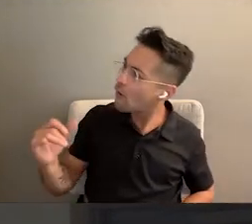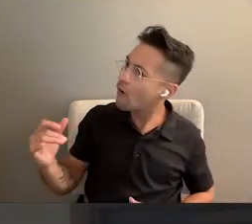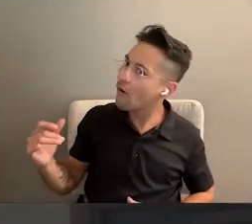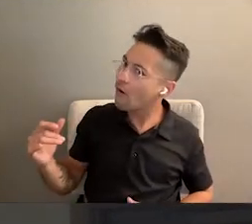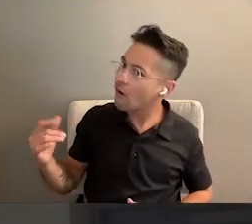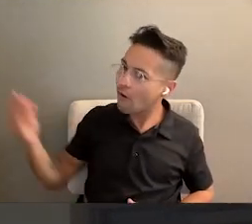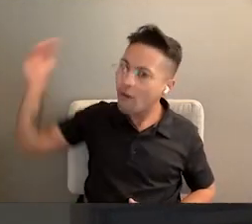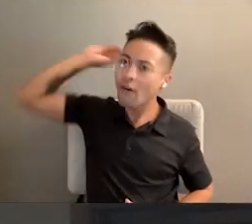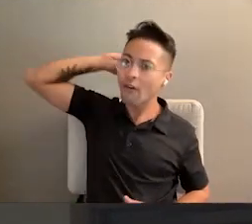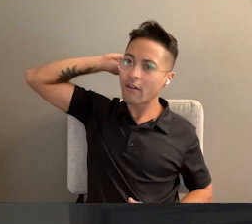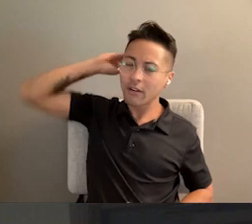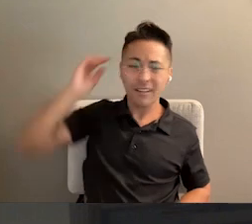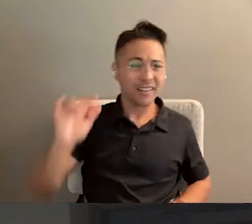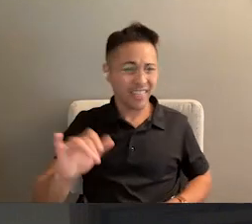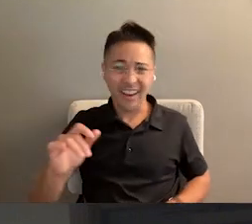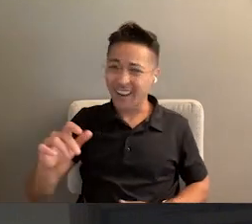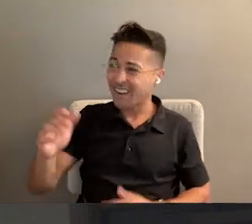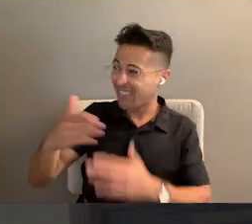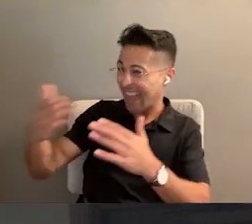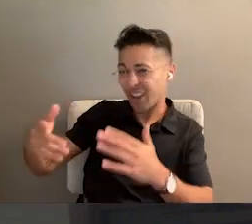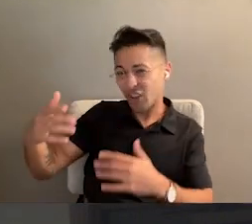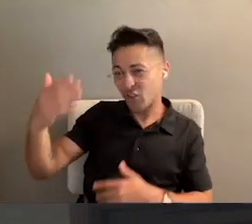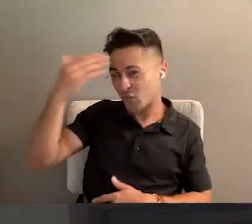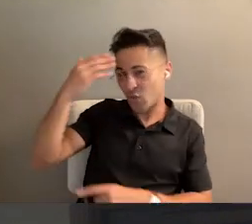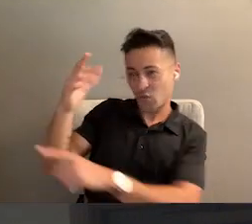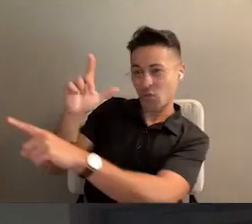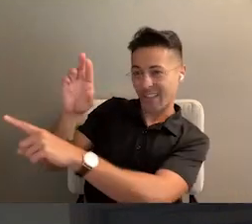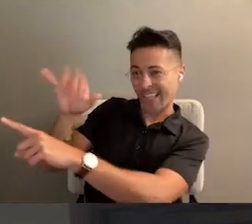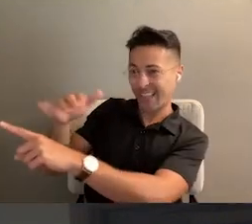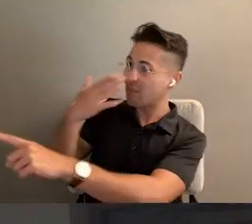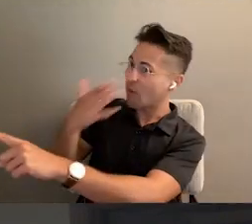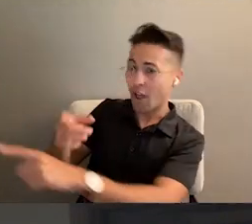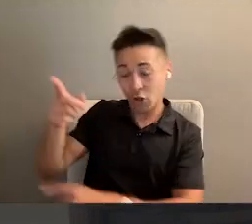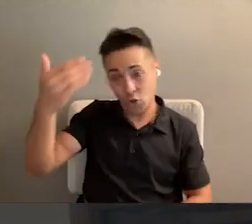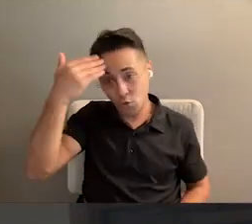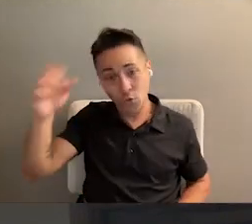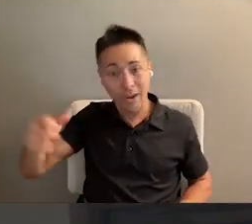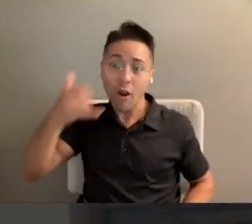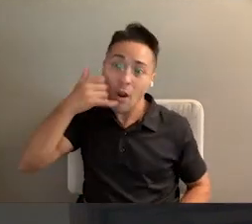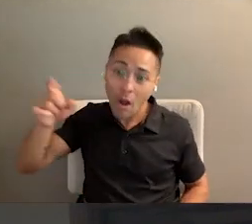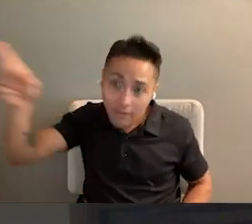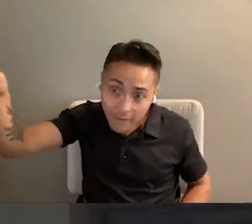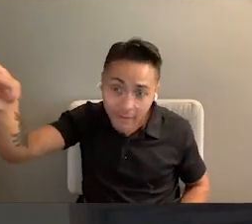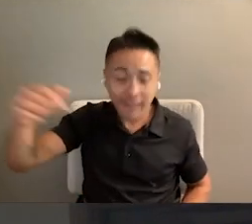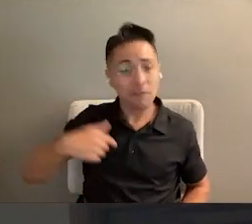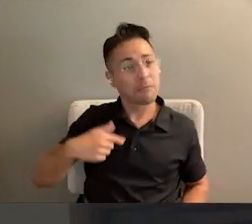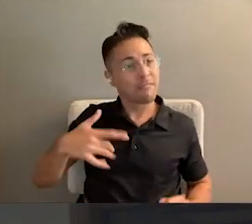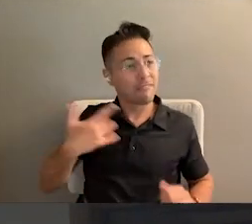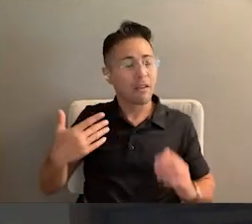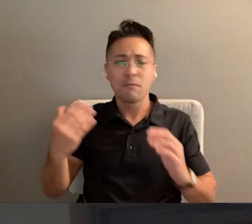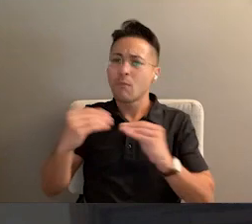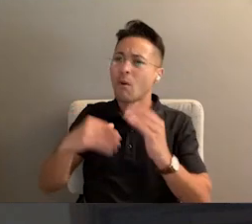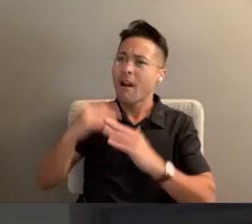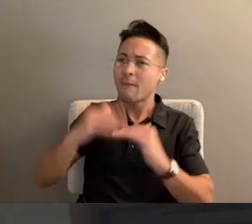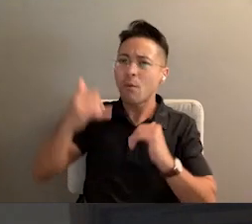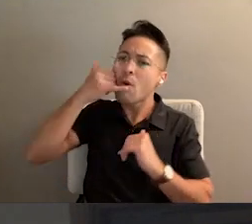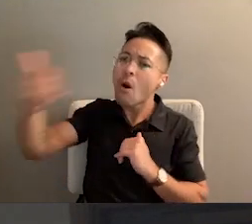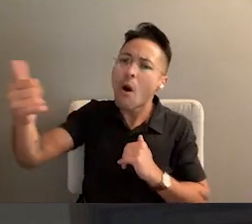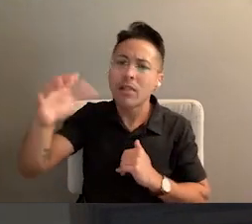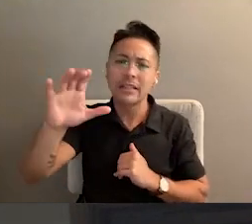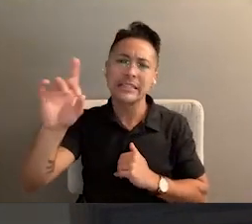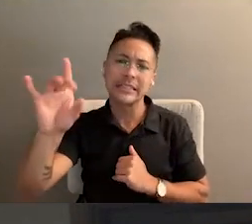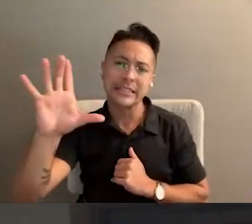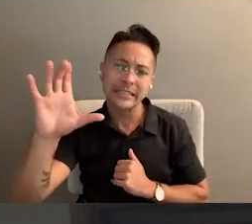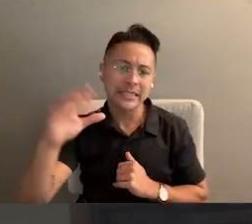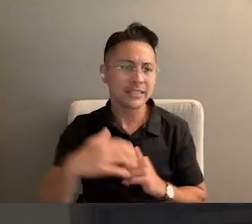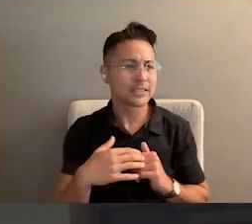ask, and by the end of it, you get to know Larry pretty well. And you know that you can call